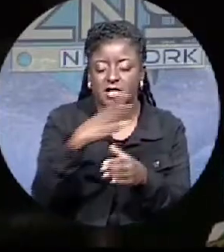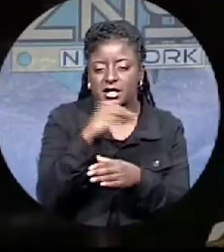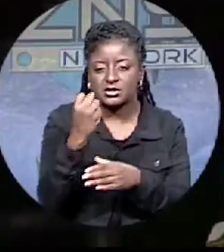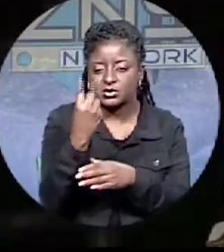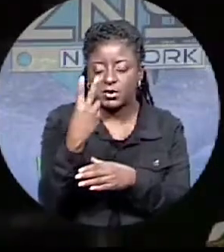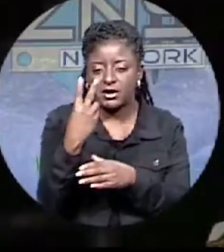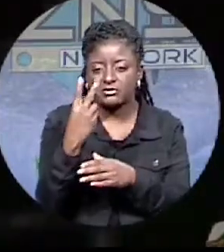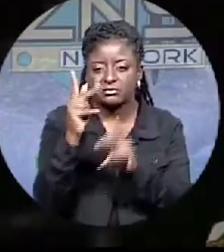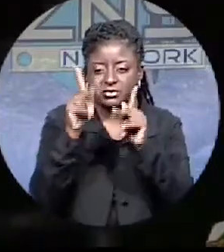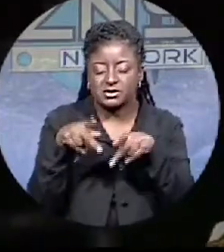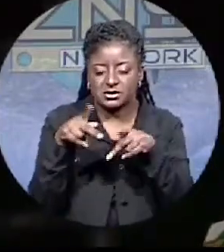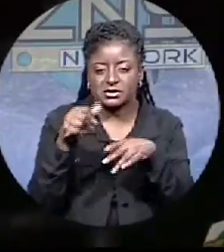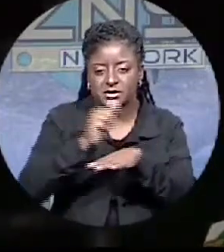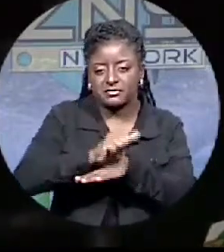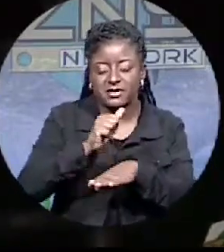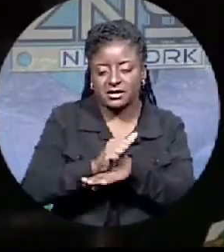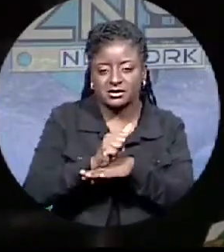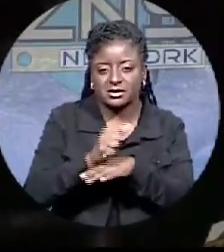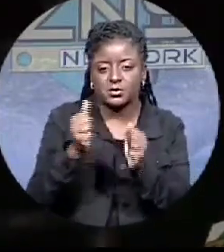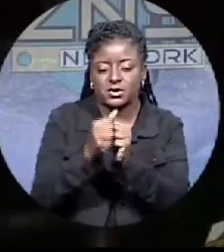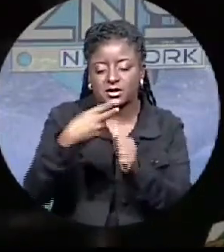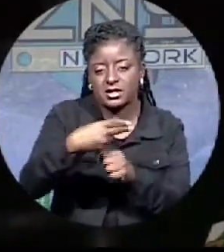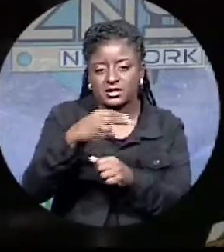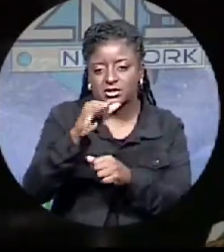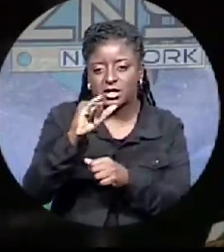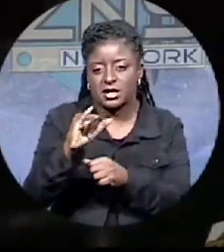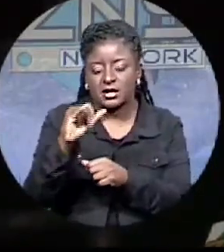6,924 were among males and